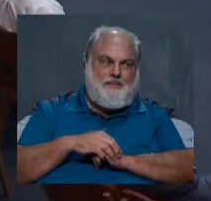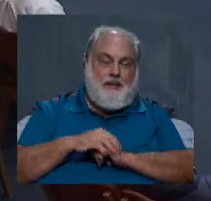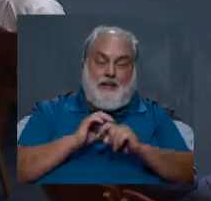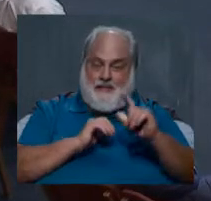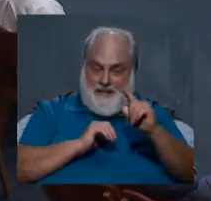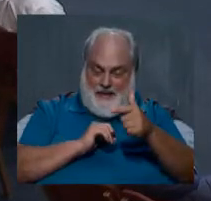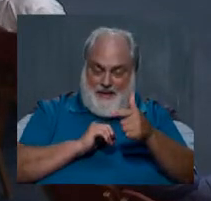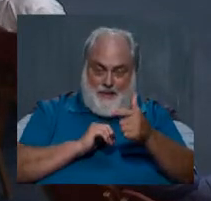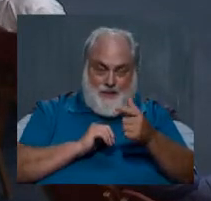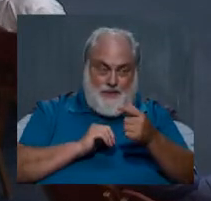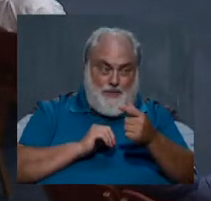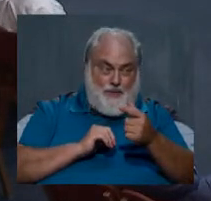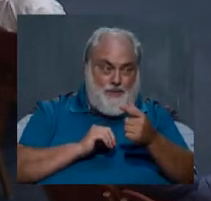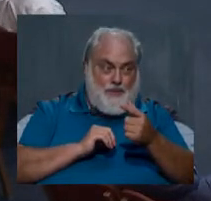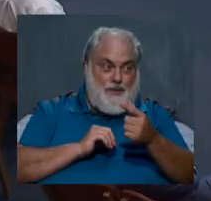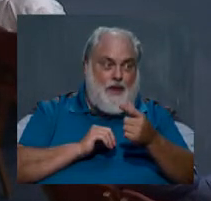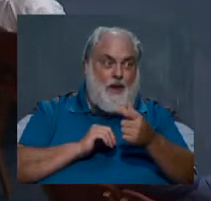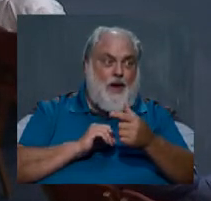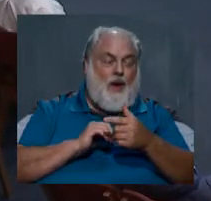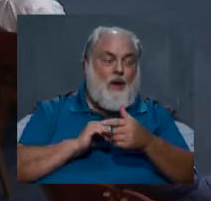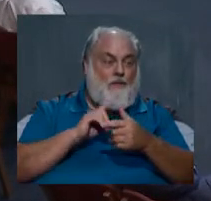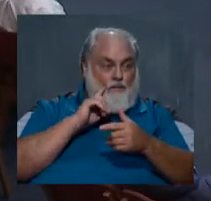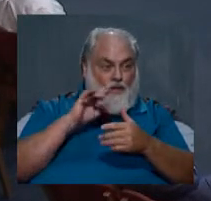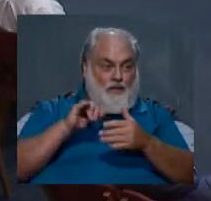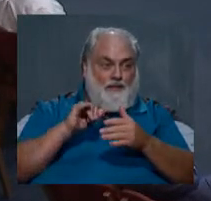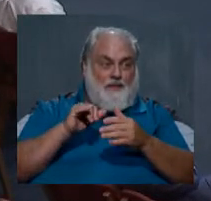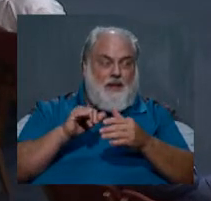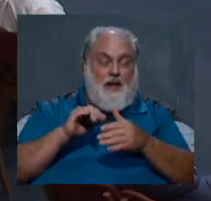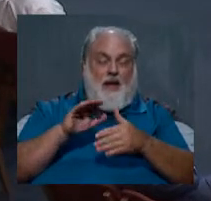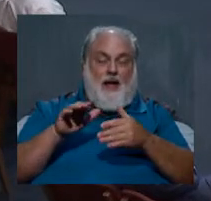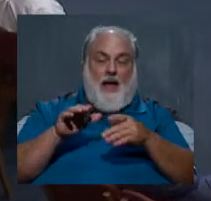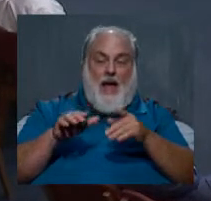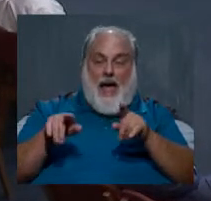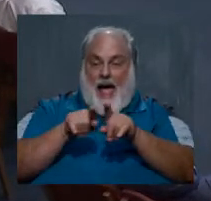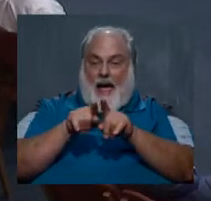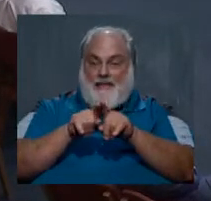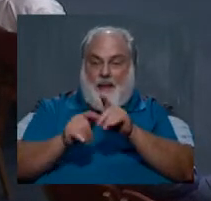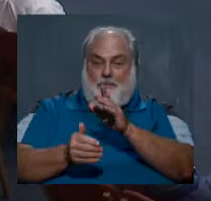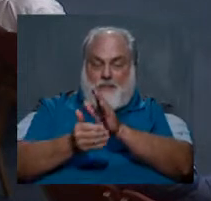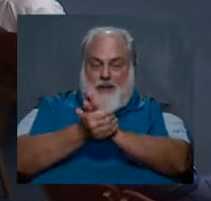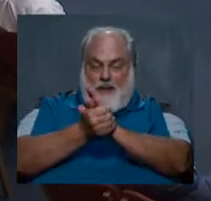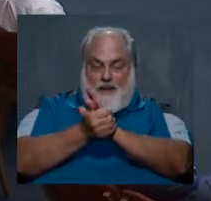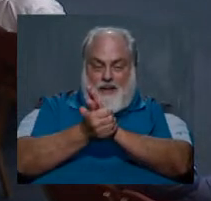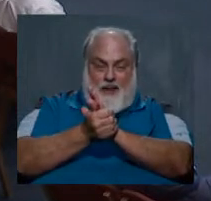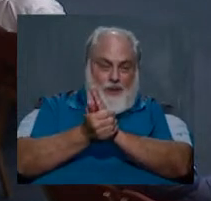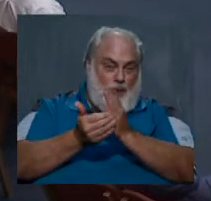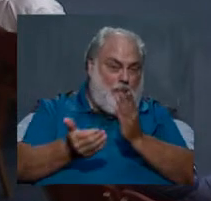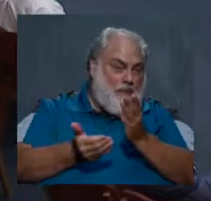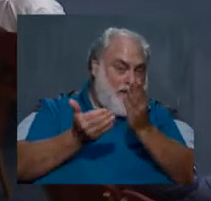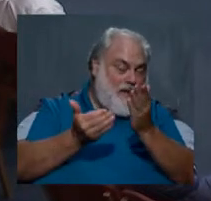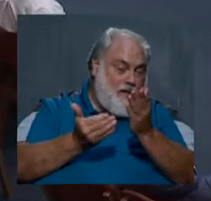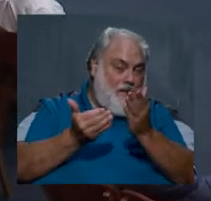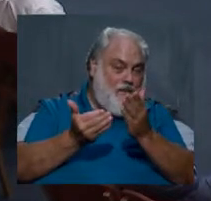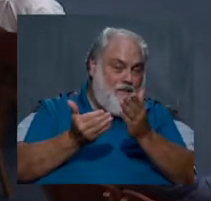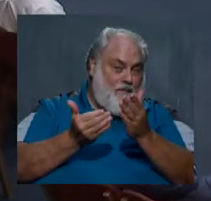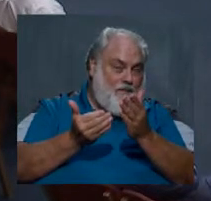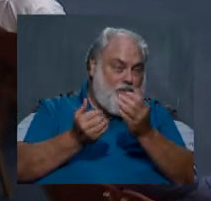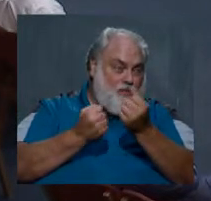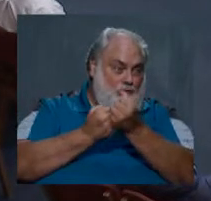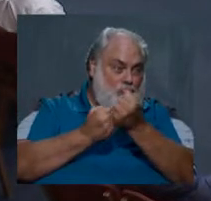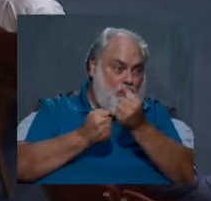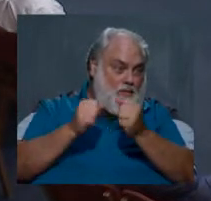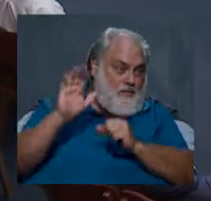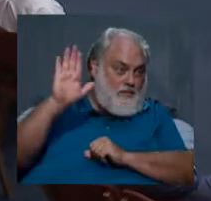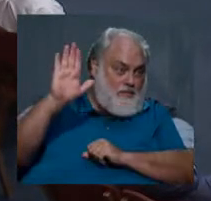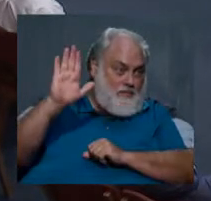Second. Motion has been made and seconded for this application as amended with staff recommendations. Those for it, raise your